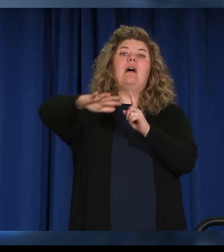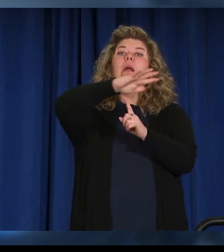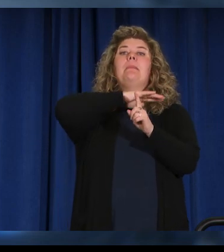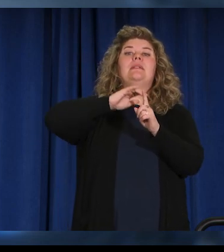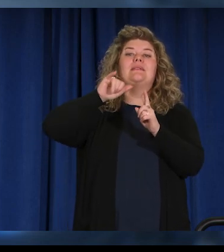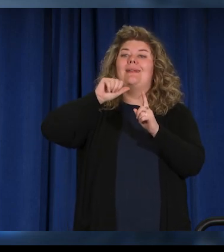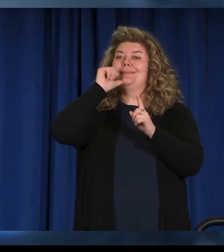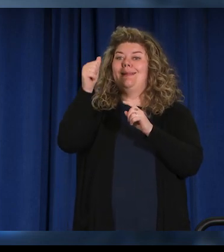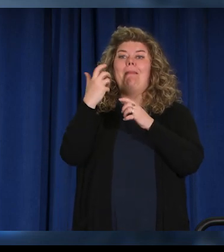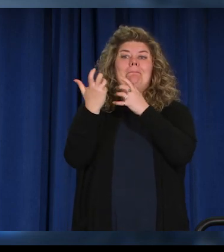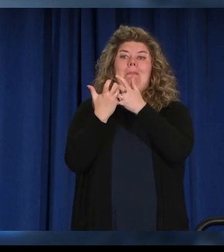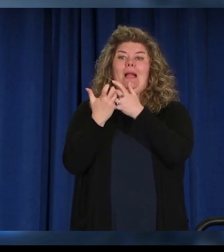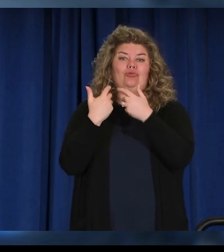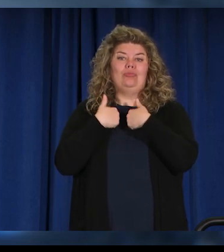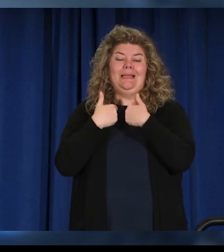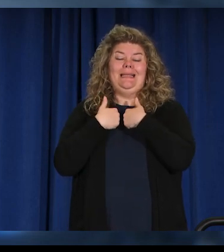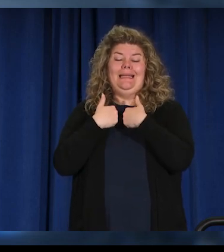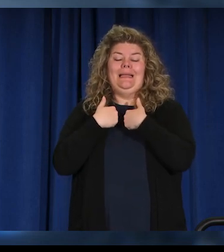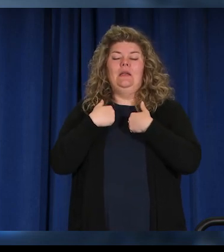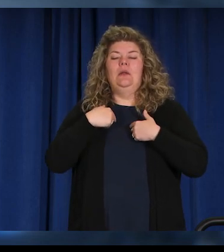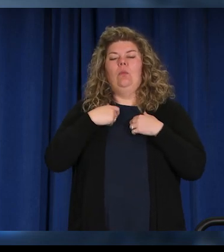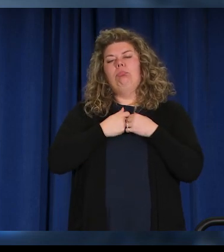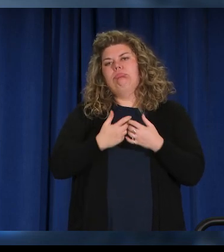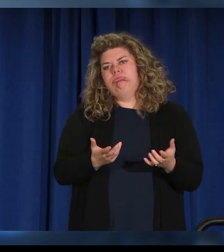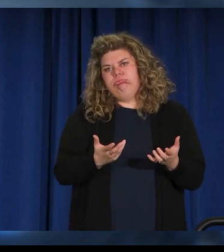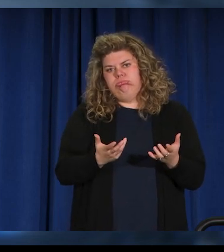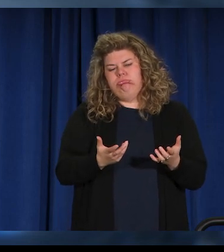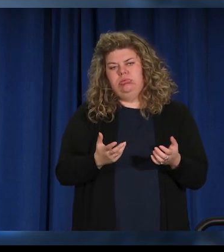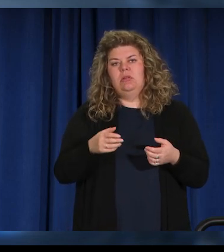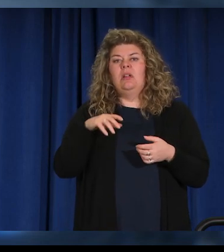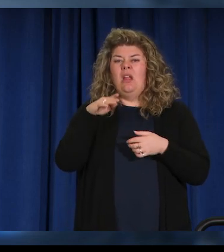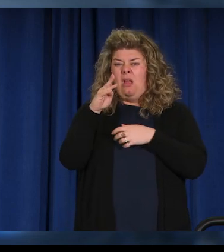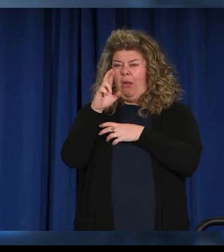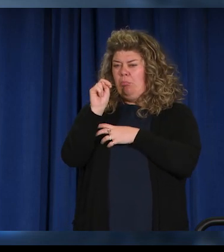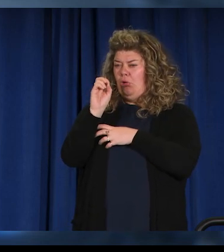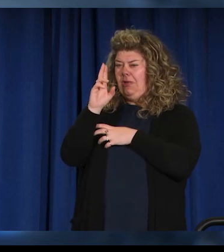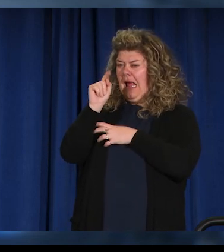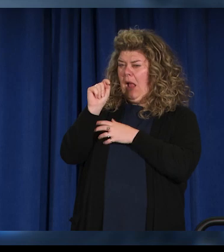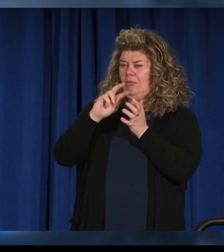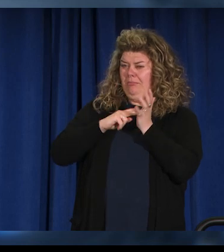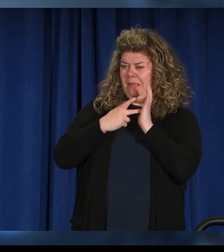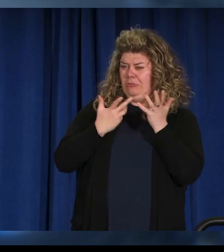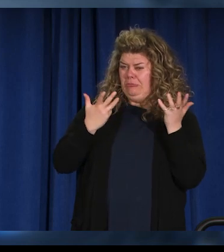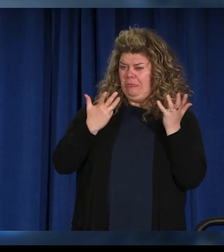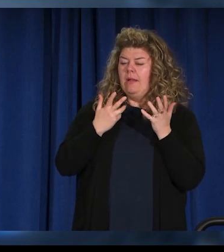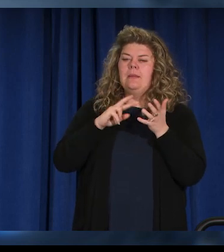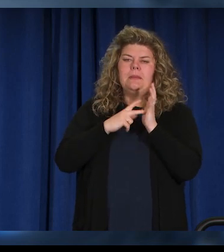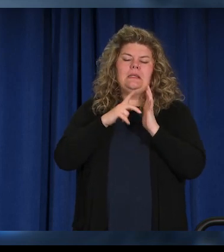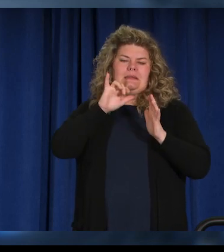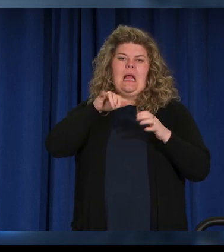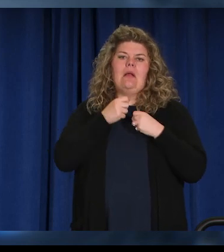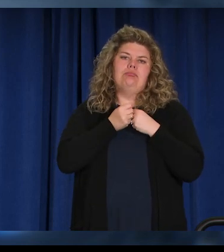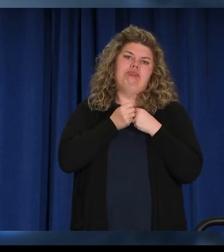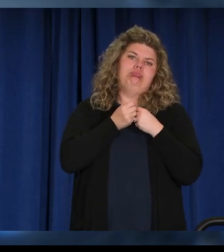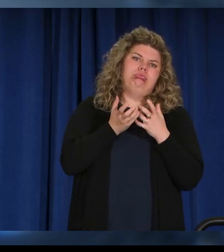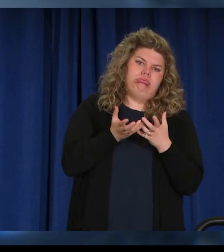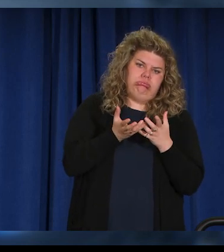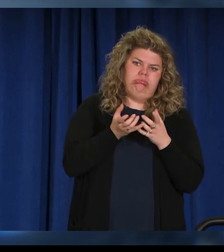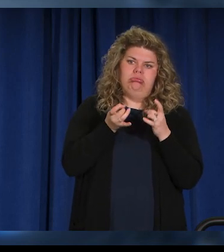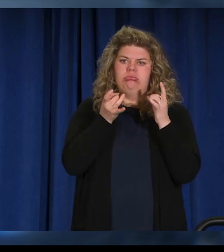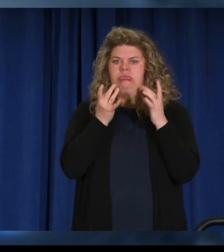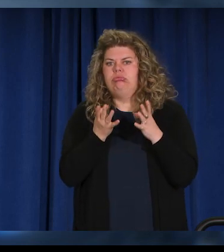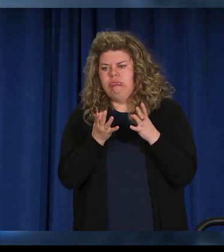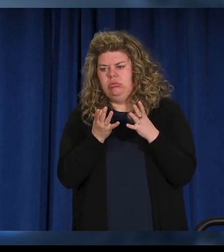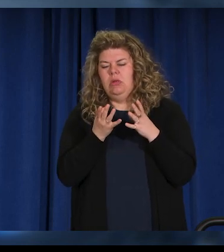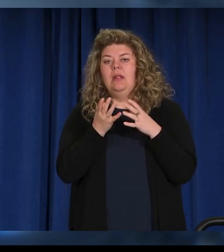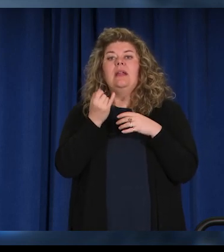them. So neurodivergent burnout is a state of extreme mental, emotional, and physical exhaustion that occurs when neurodivergent